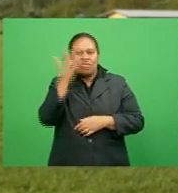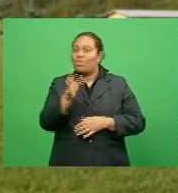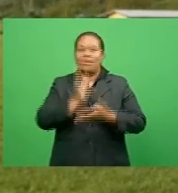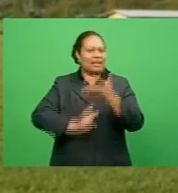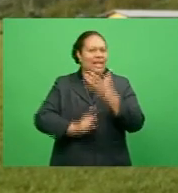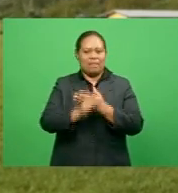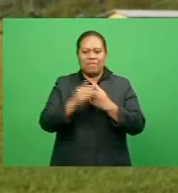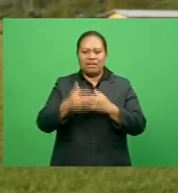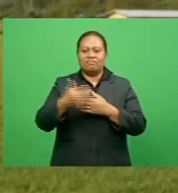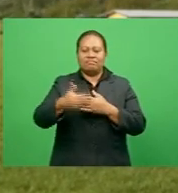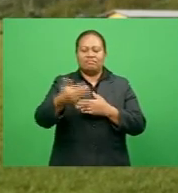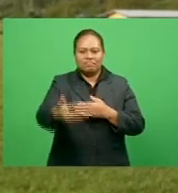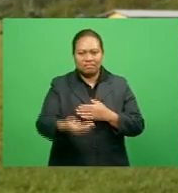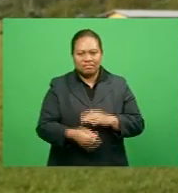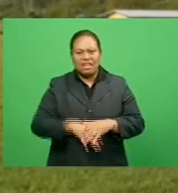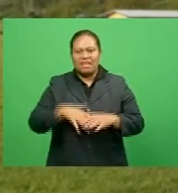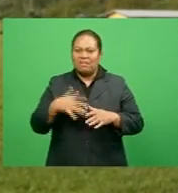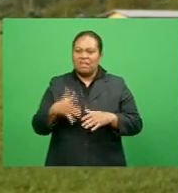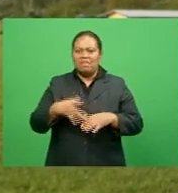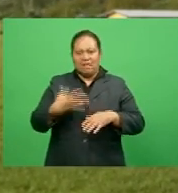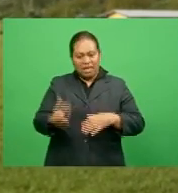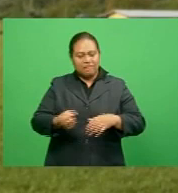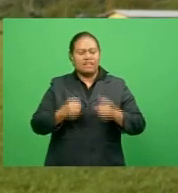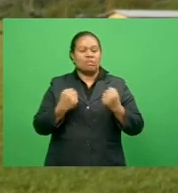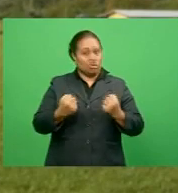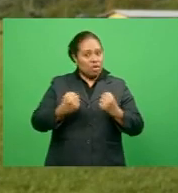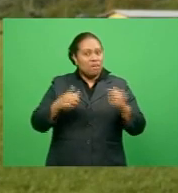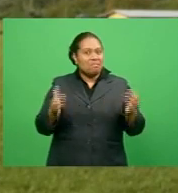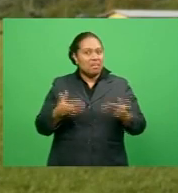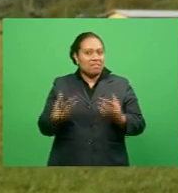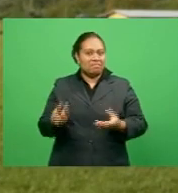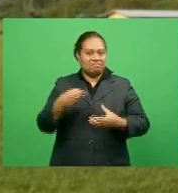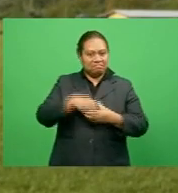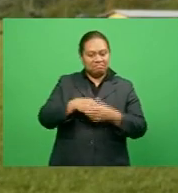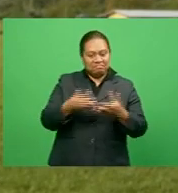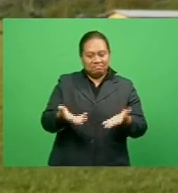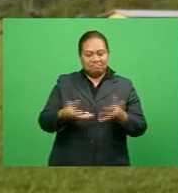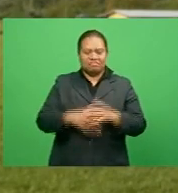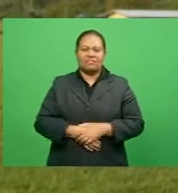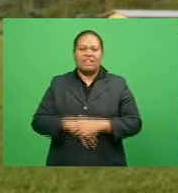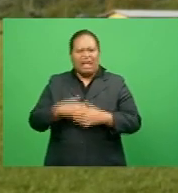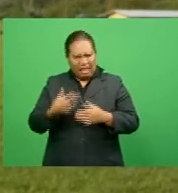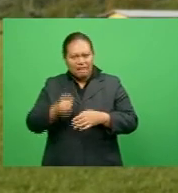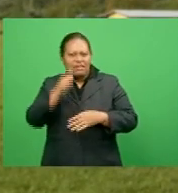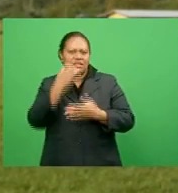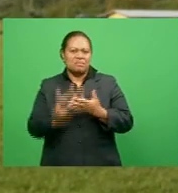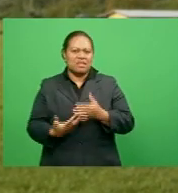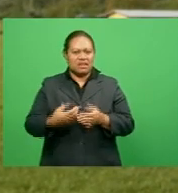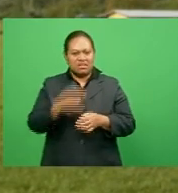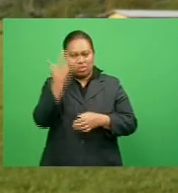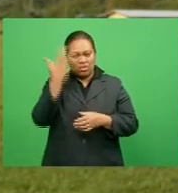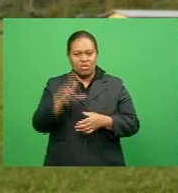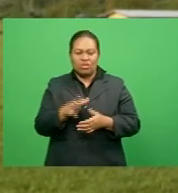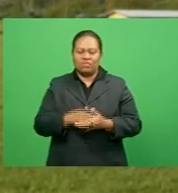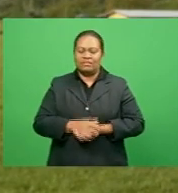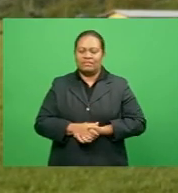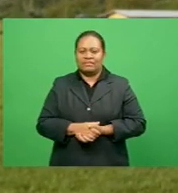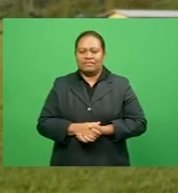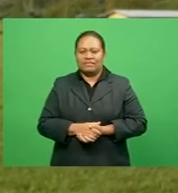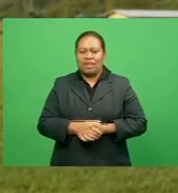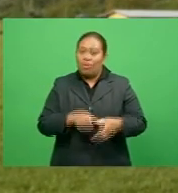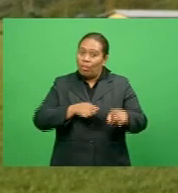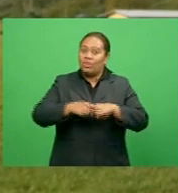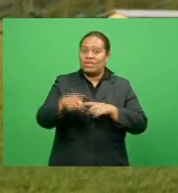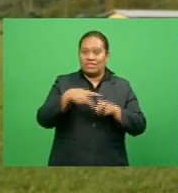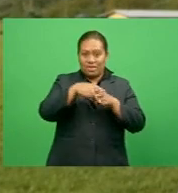so they might be having some strong players. They've also have some experienced players with them, especially with Nandronga